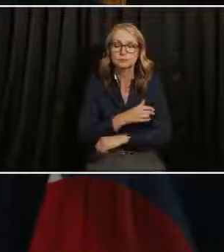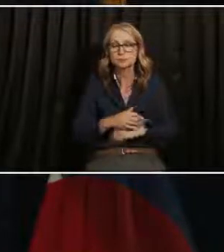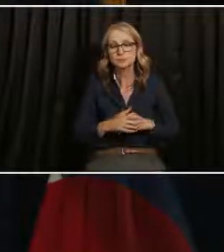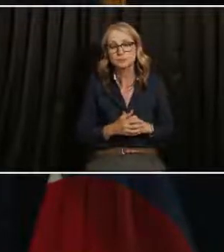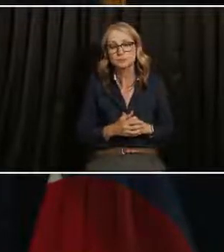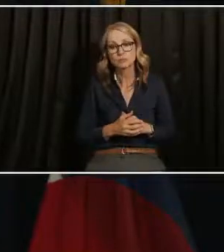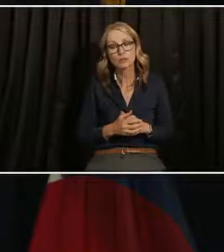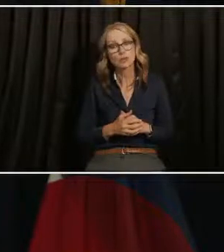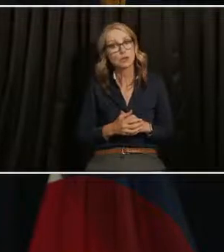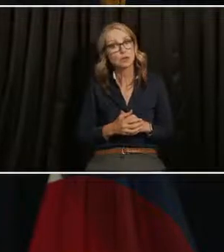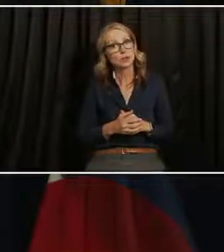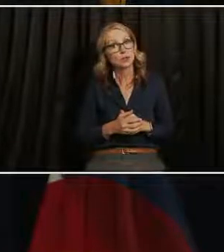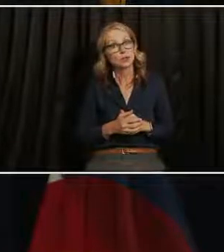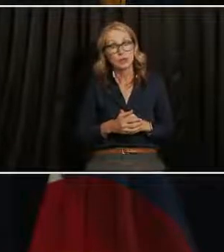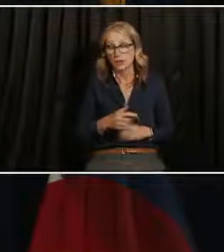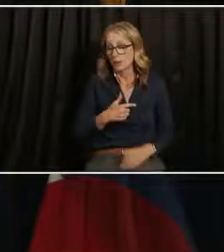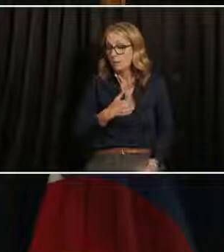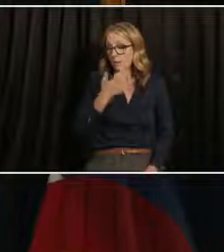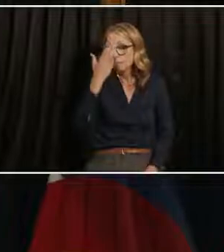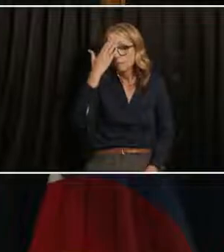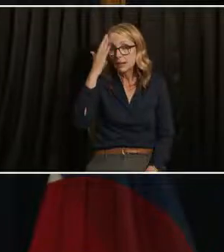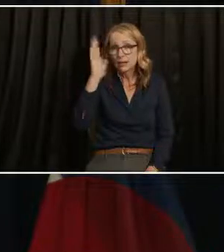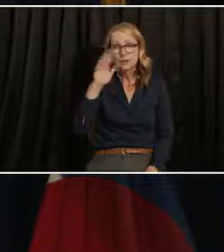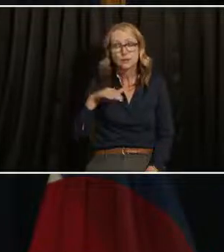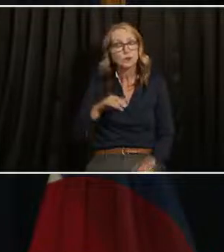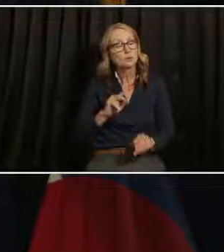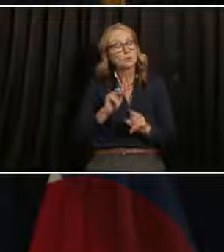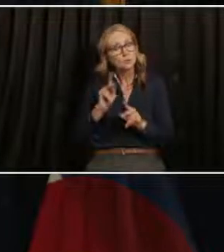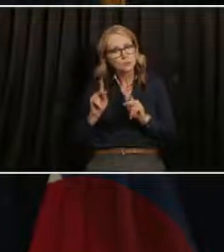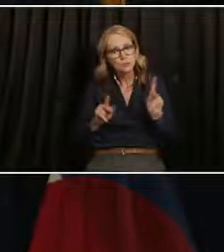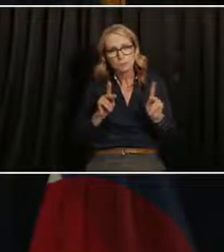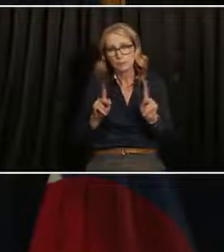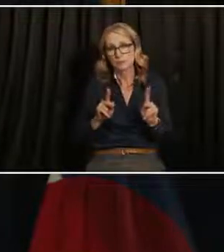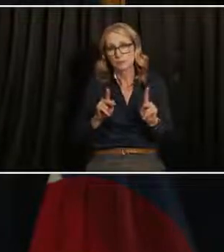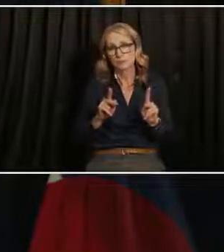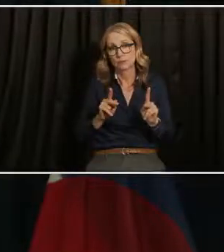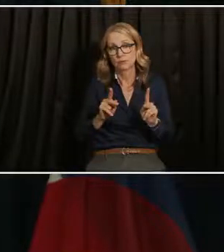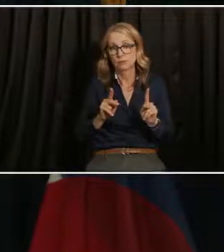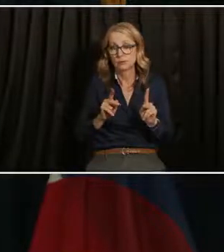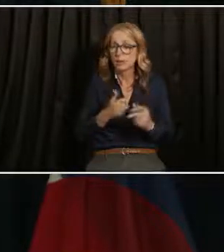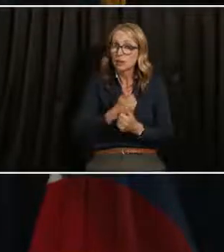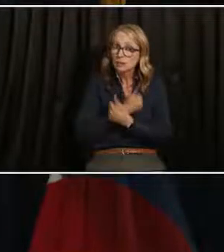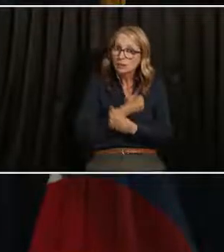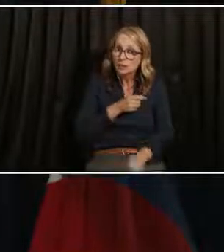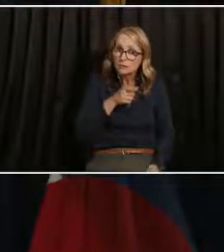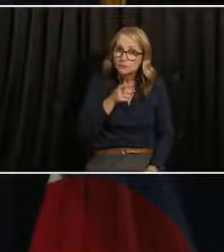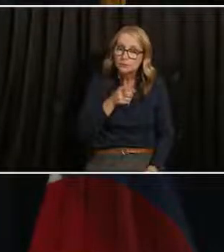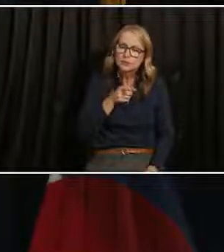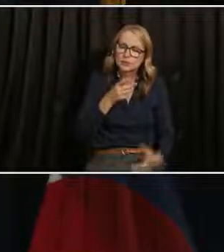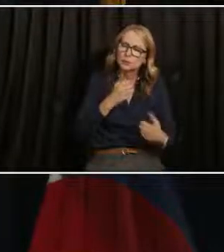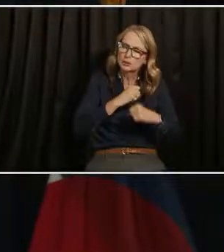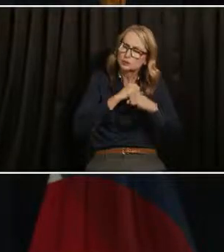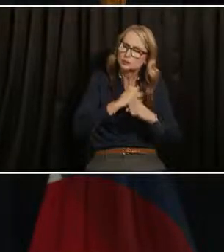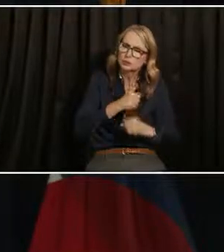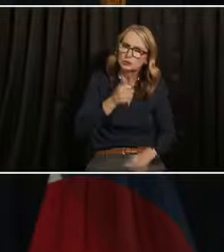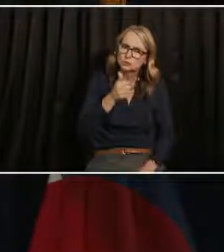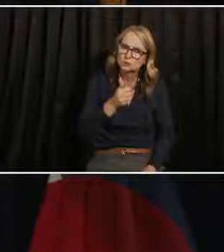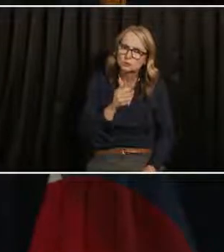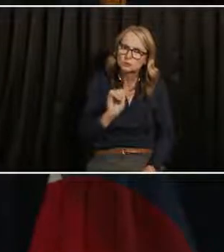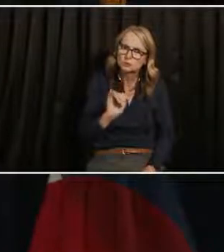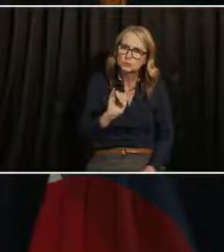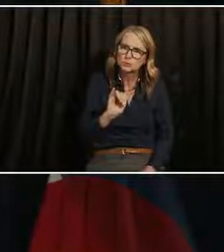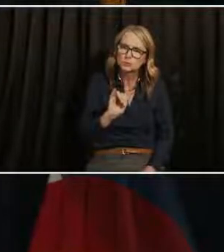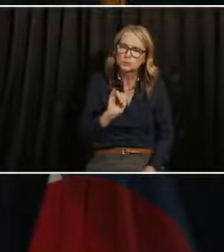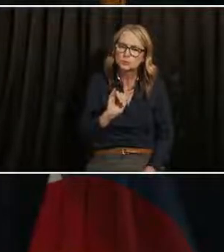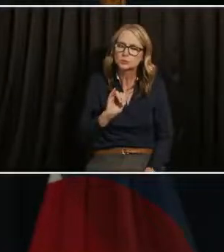to protecting yourself, and I know no one's going to care about you and your family more than yourself, and I know you want to protect yourself, but in addition to that, you can